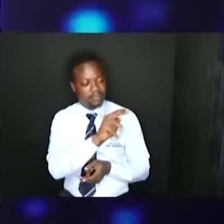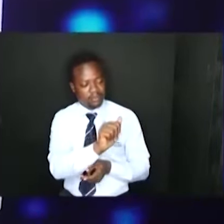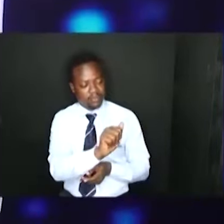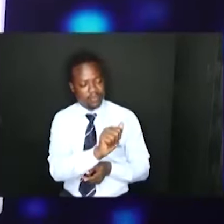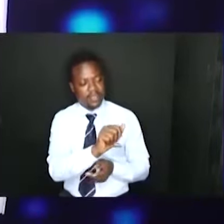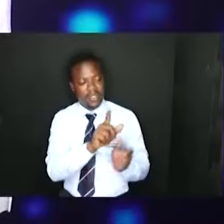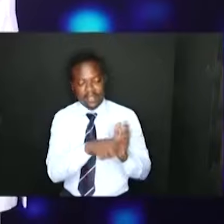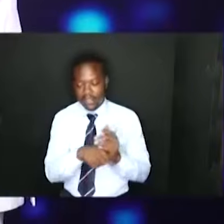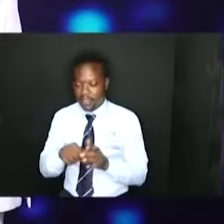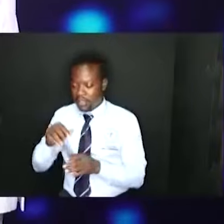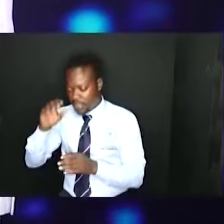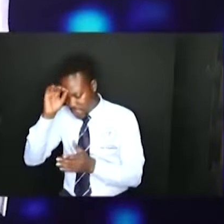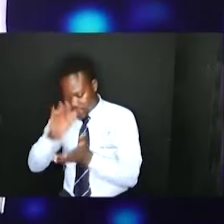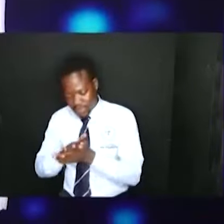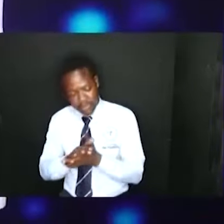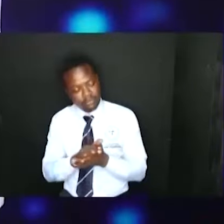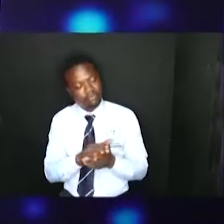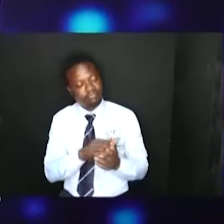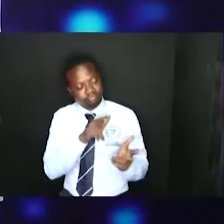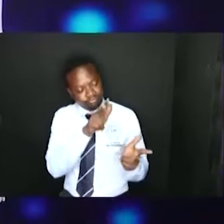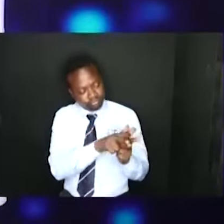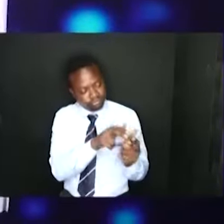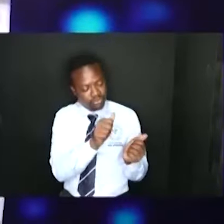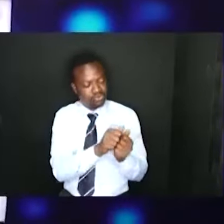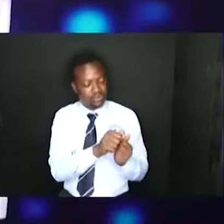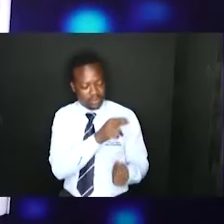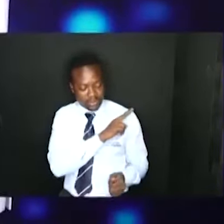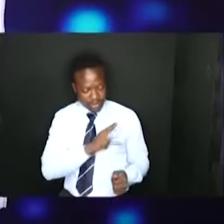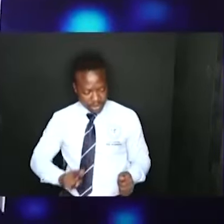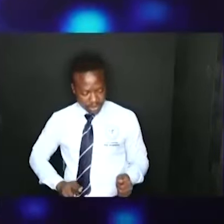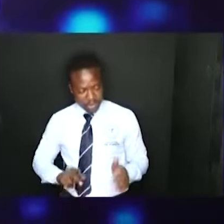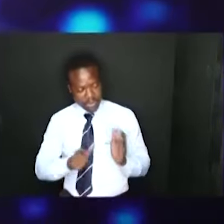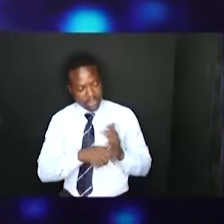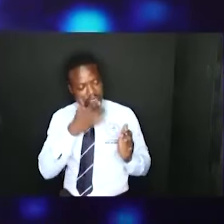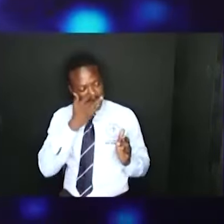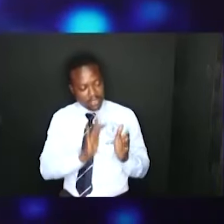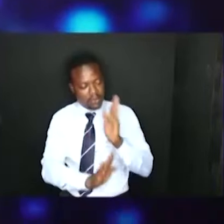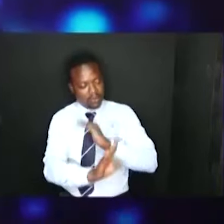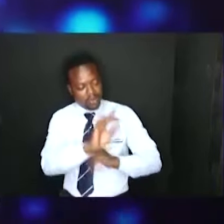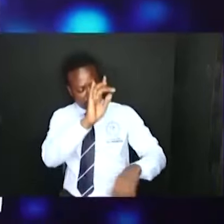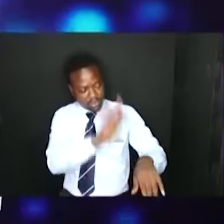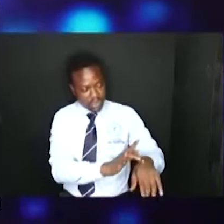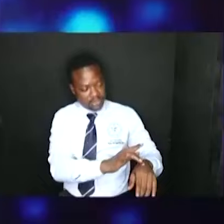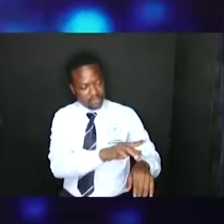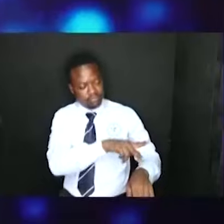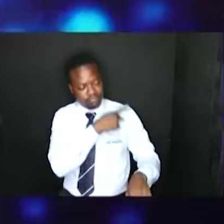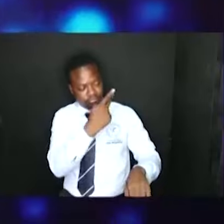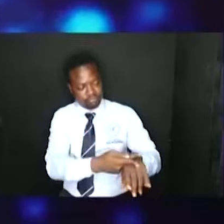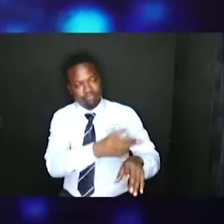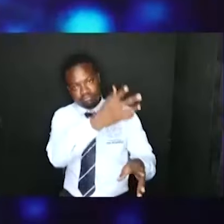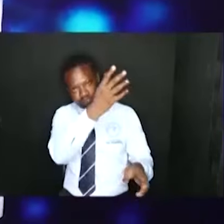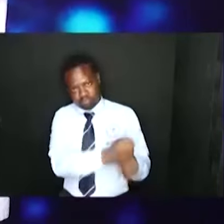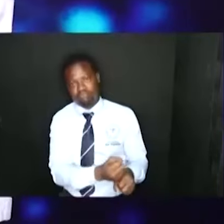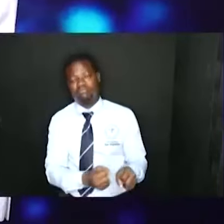his wife Hannah, and the Lord remembered her. I was sorry, I know petty too, because sorry, Eradi Enim. Now, was some